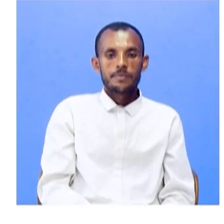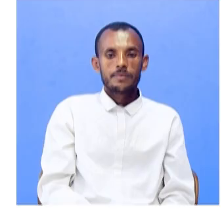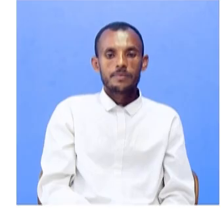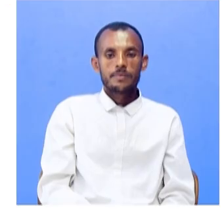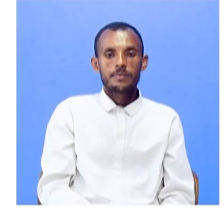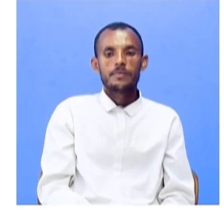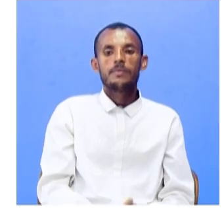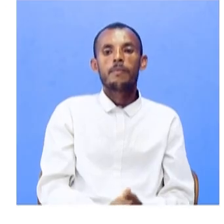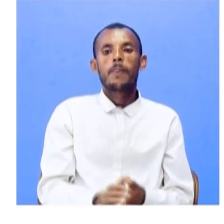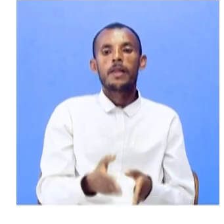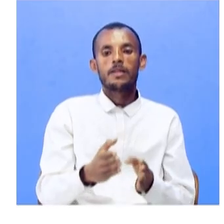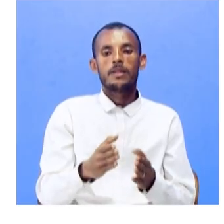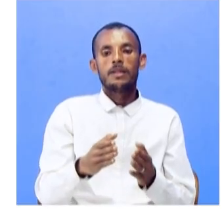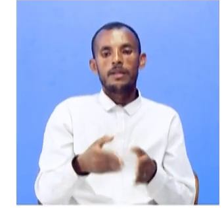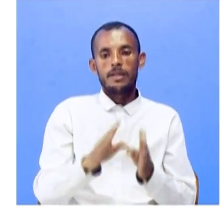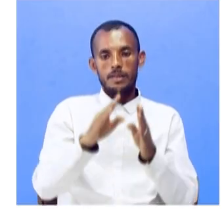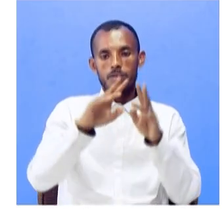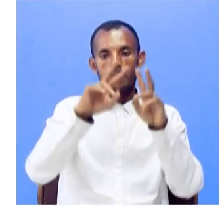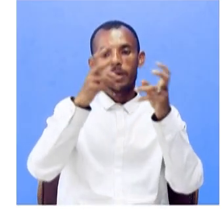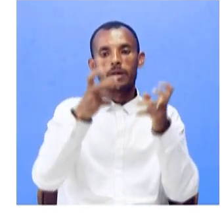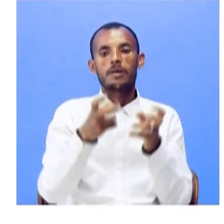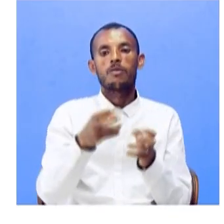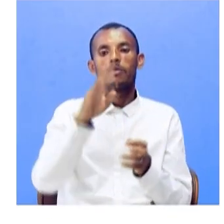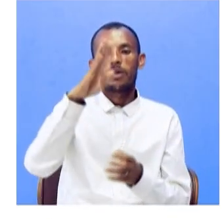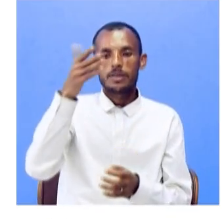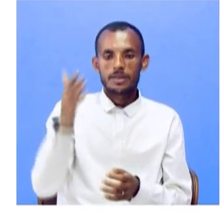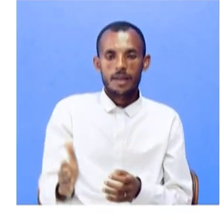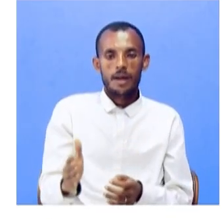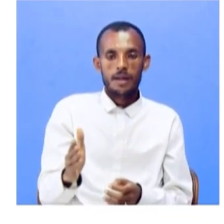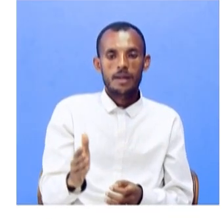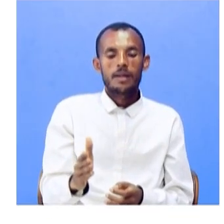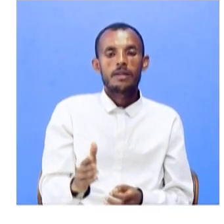lesson topic, four-sided